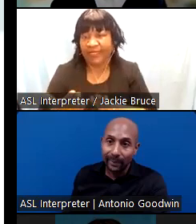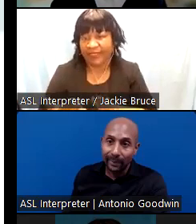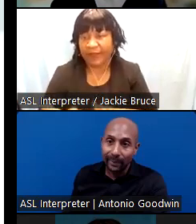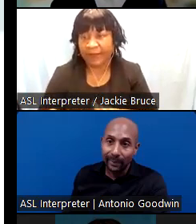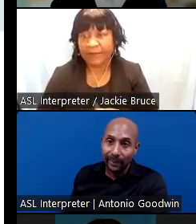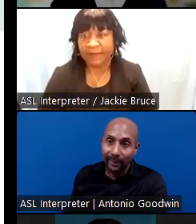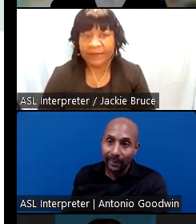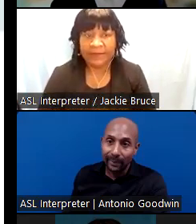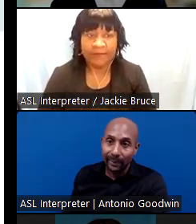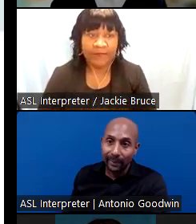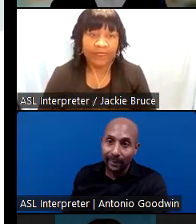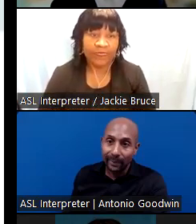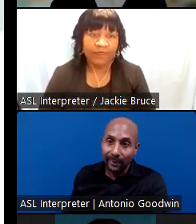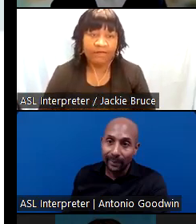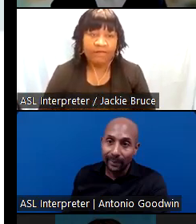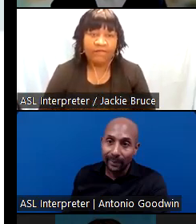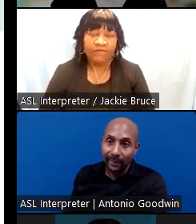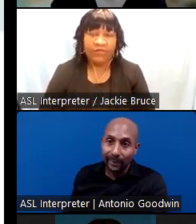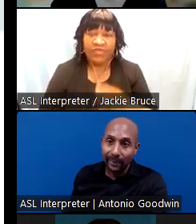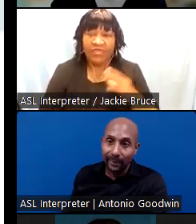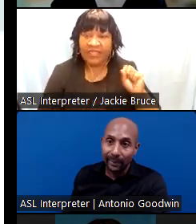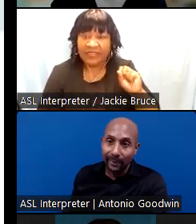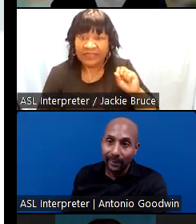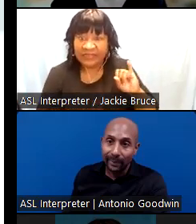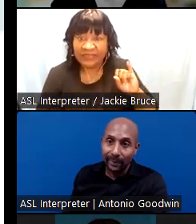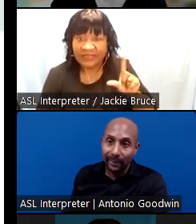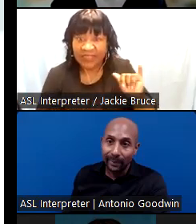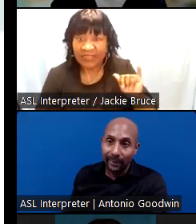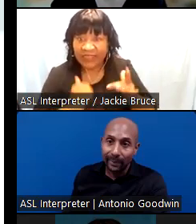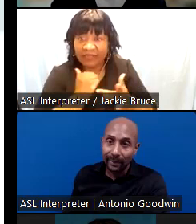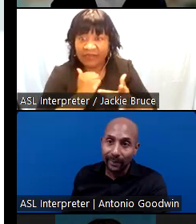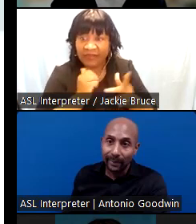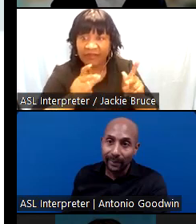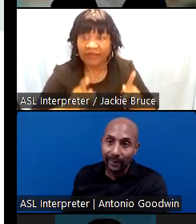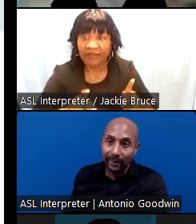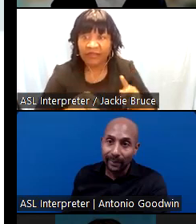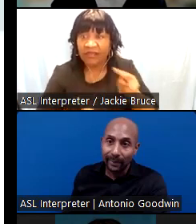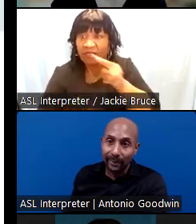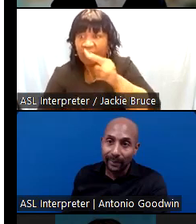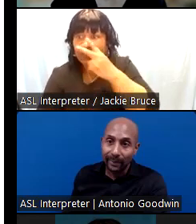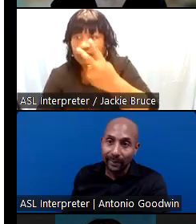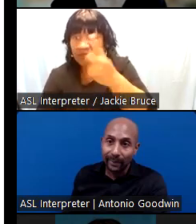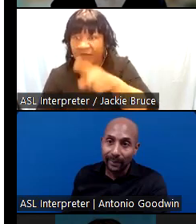And then, Celia, that there's something in the chat for you.